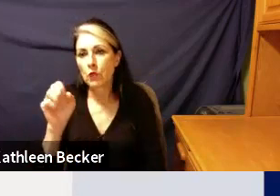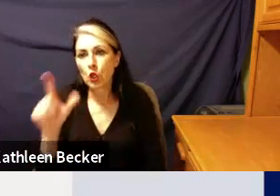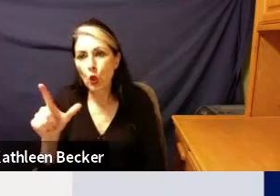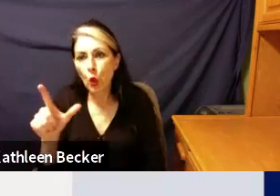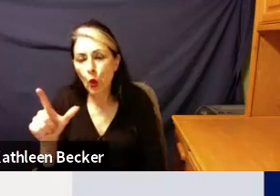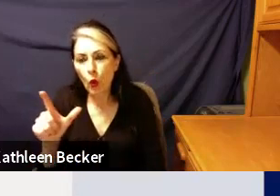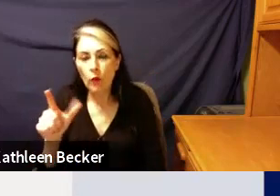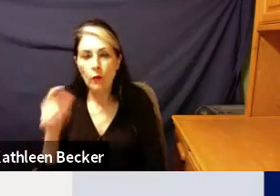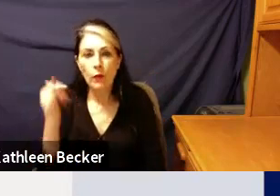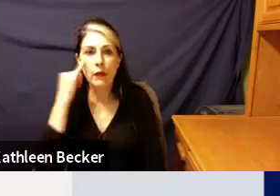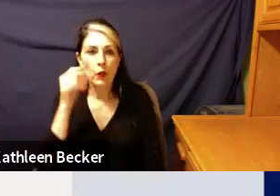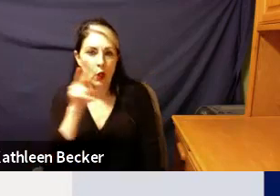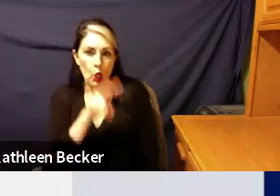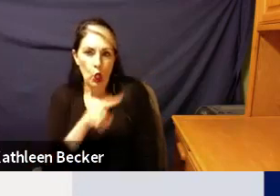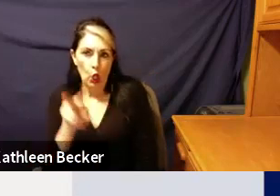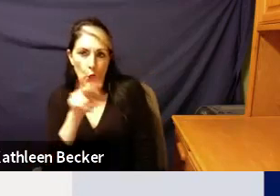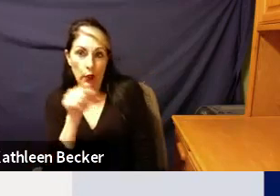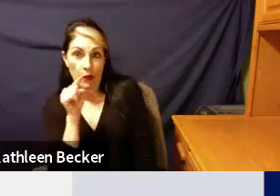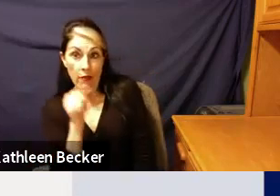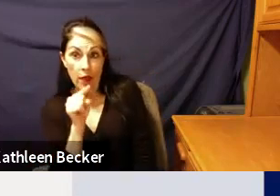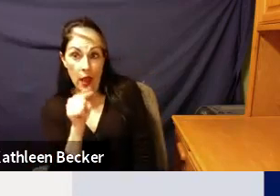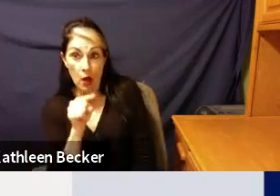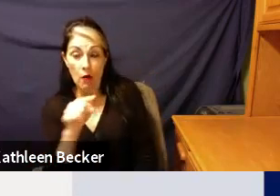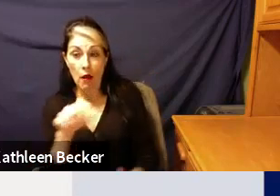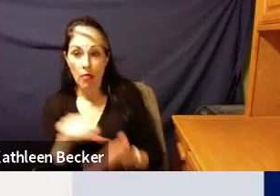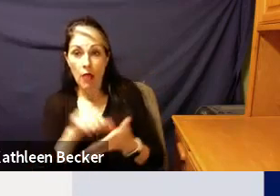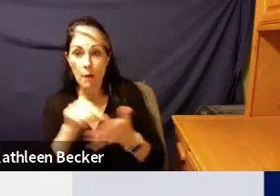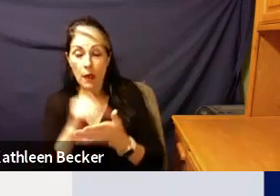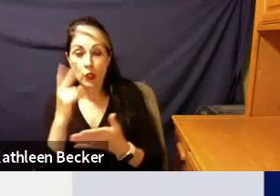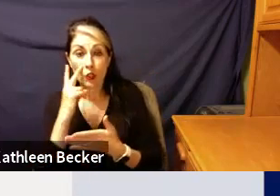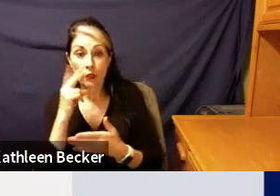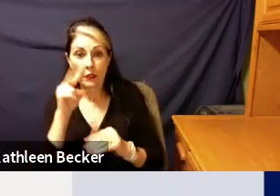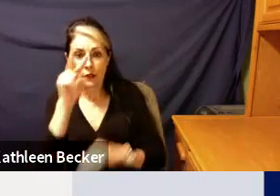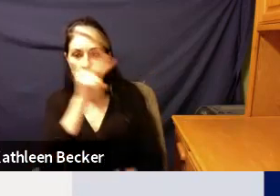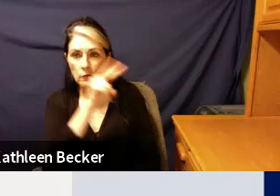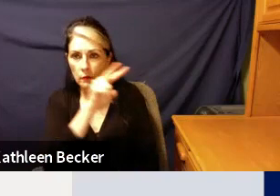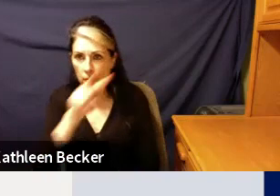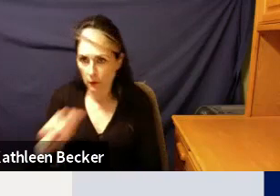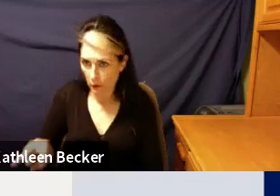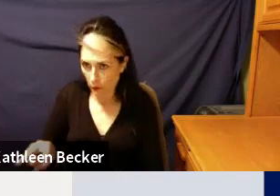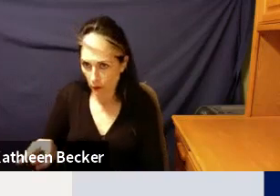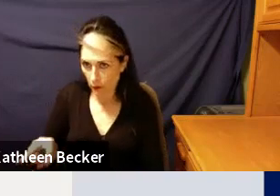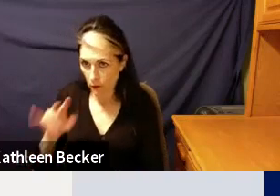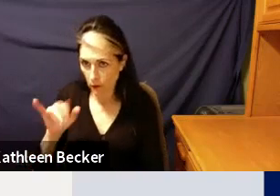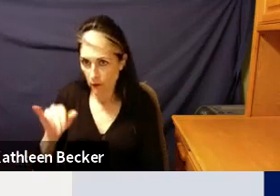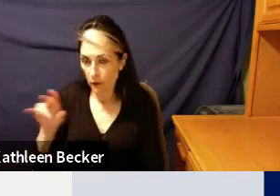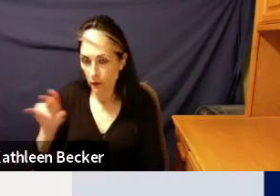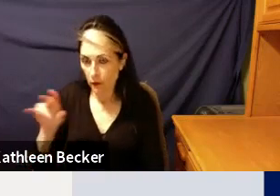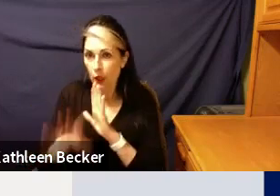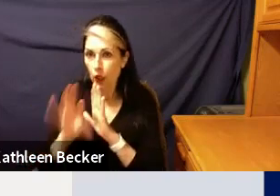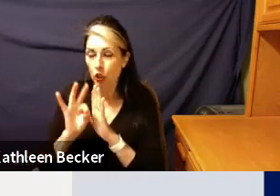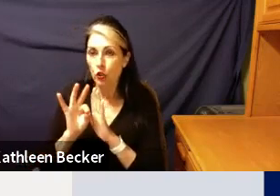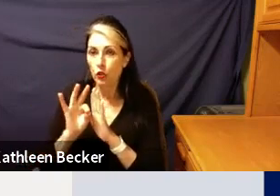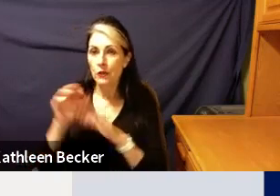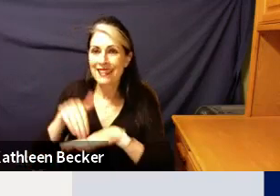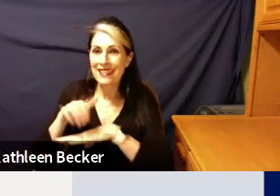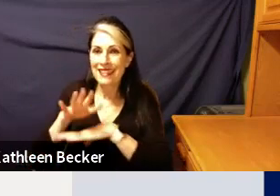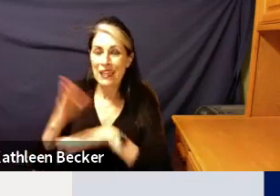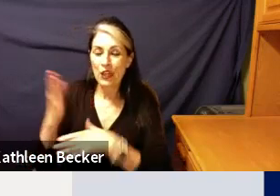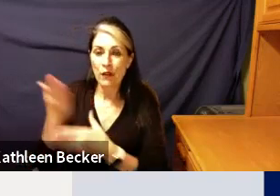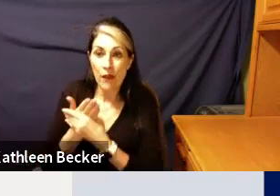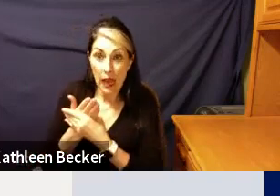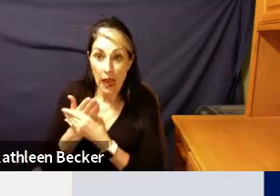So if you're looking here at this page, you'll see down at the bottom that they can choose send a